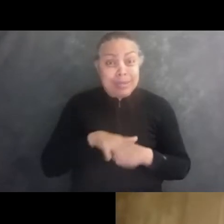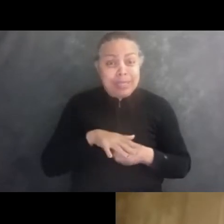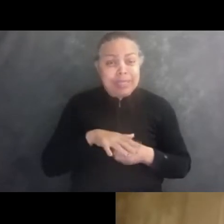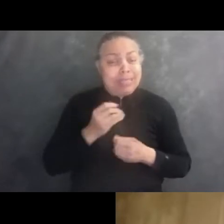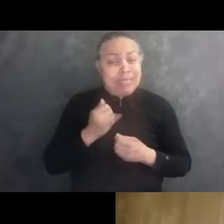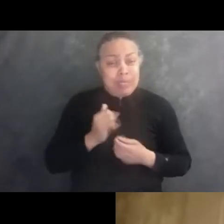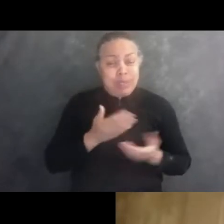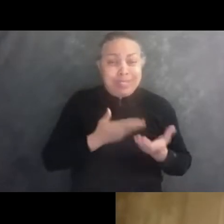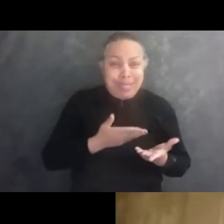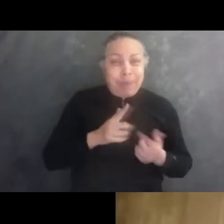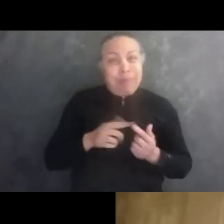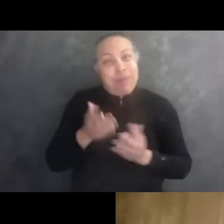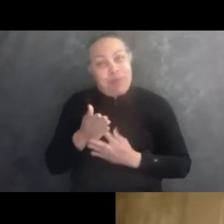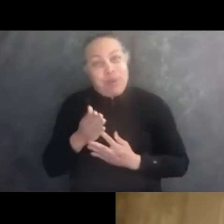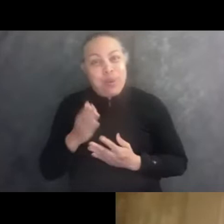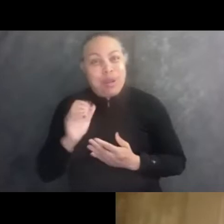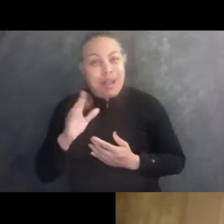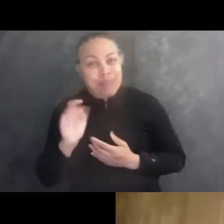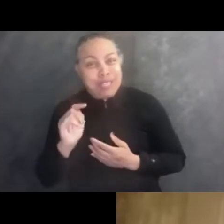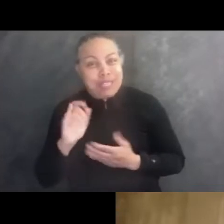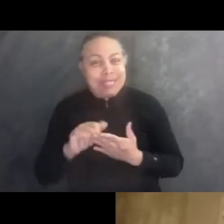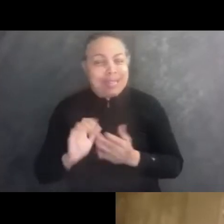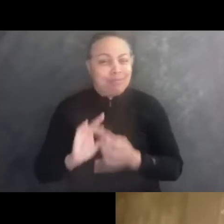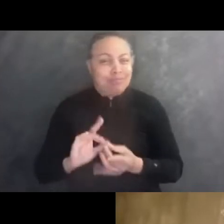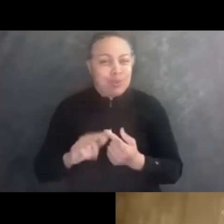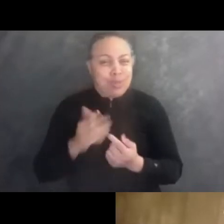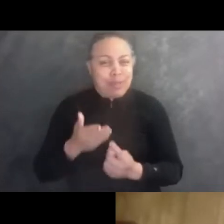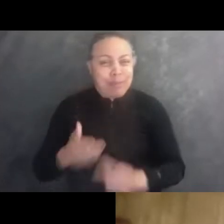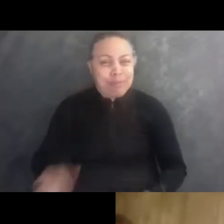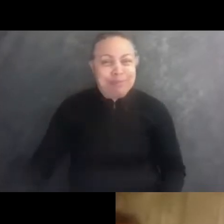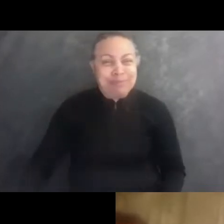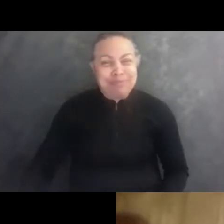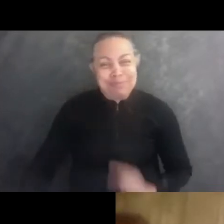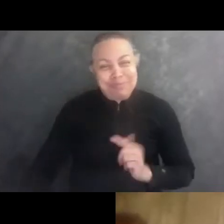present, but through something that is familiar to them.